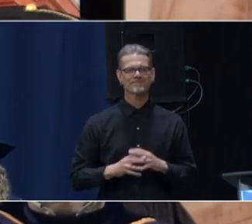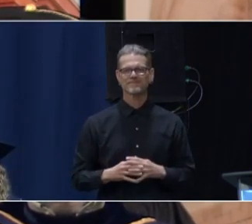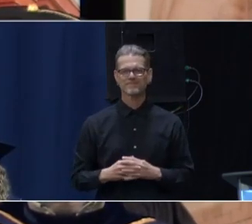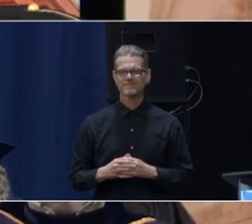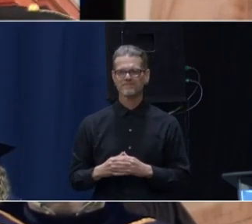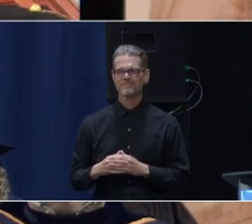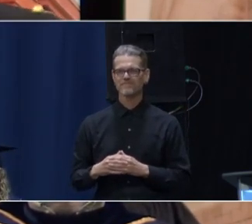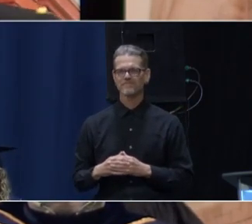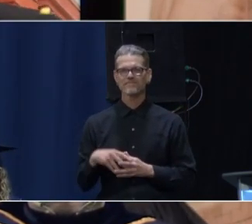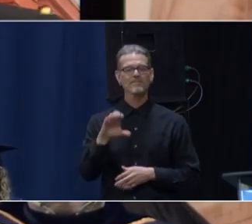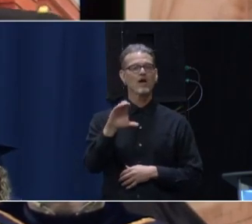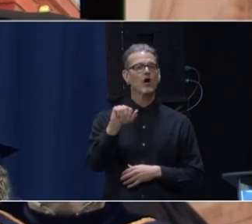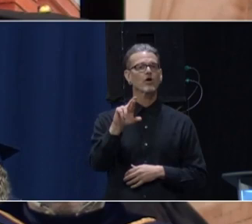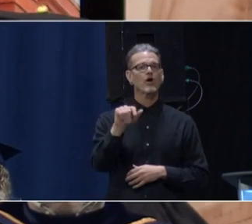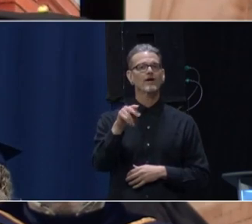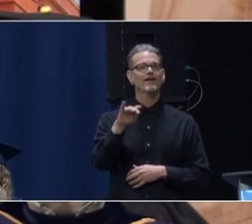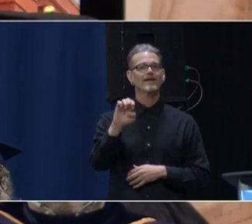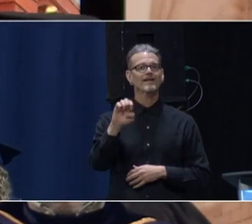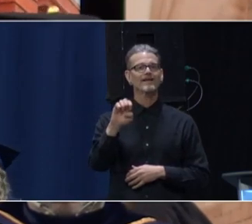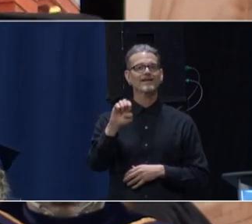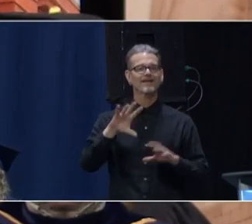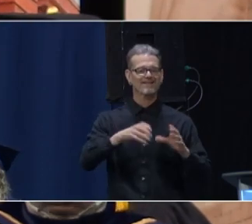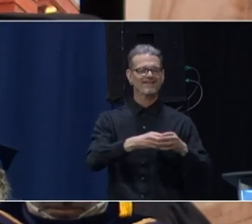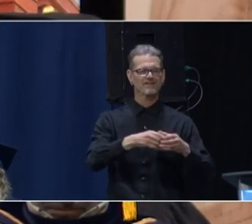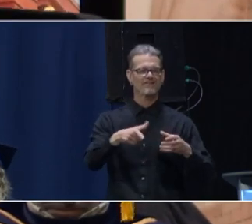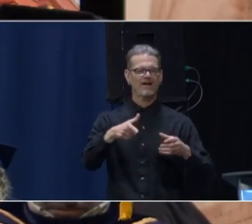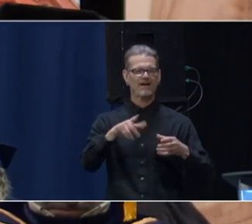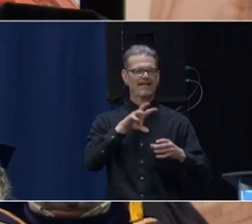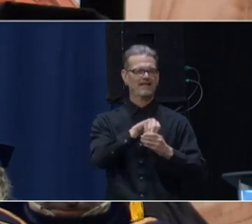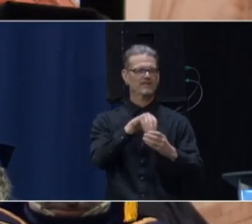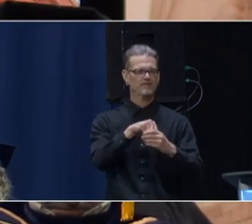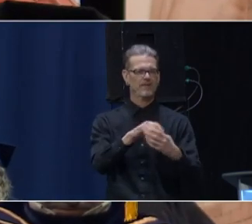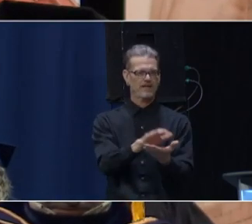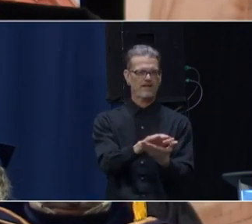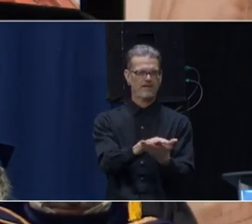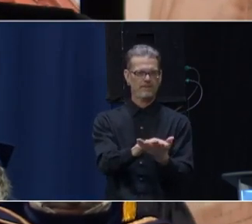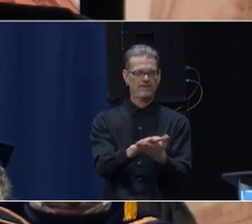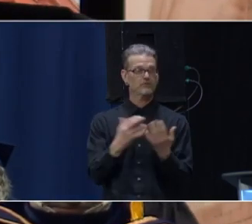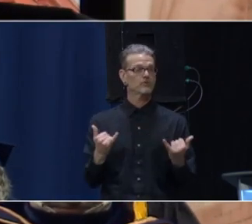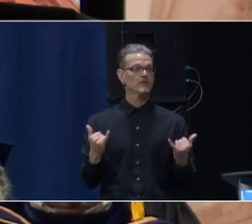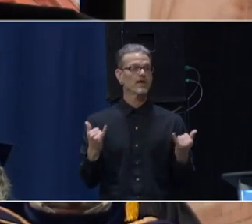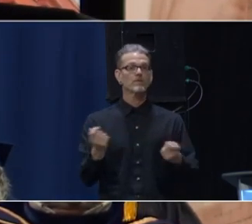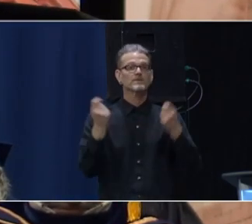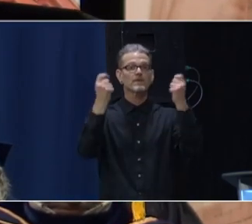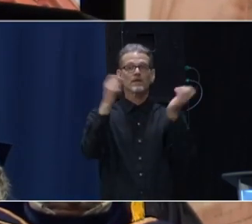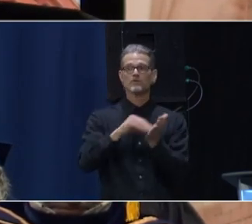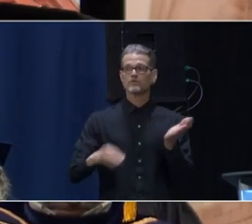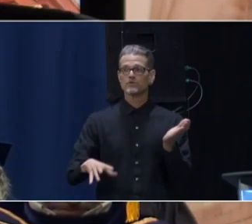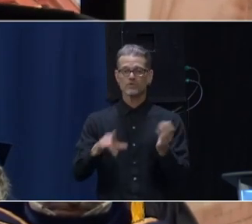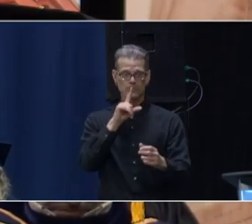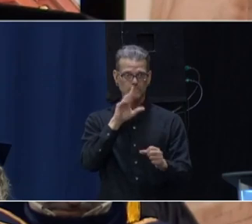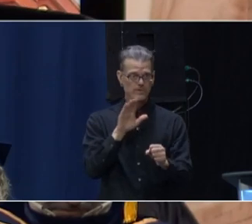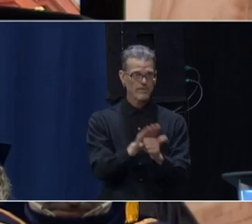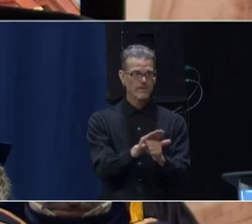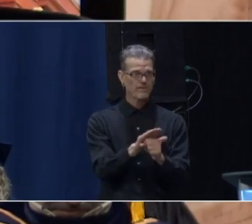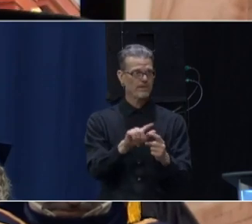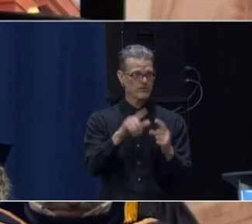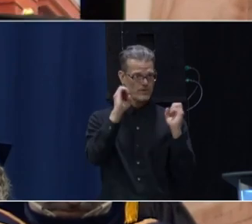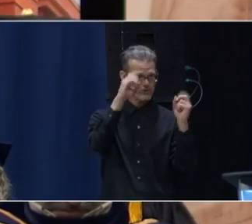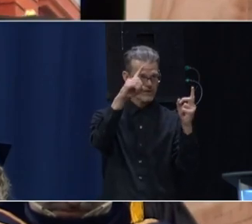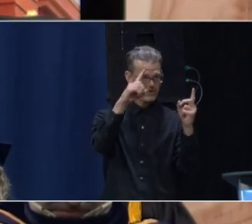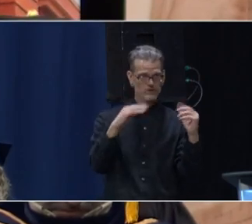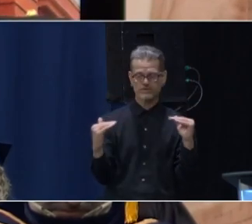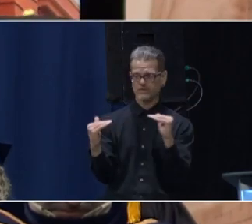As a Carnegie Classified Engaged Campus, today is a celebration for the students whose commitment to education is matched